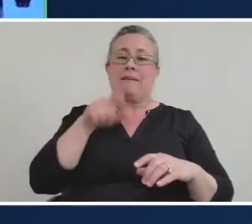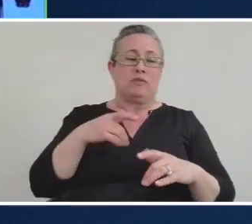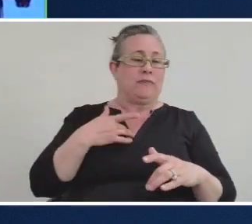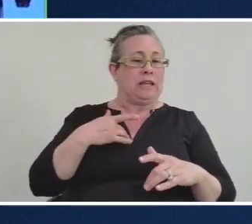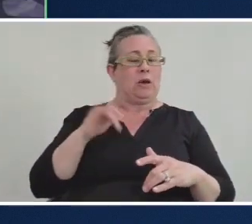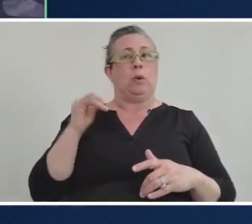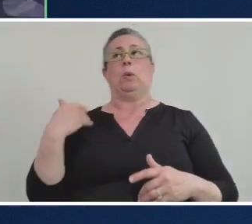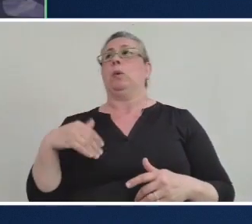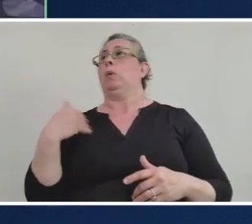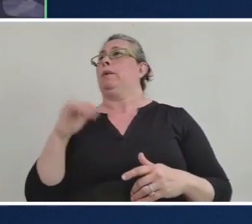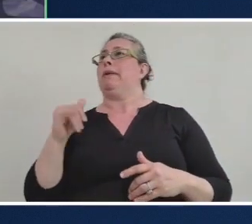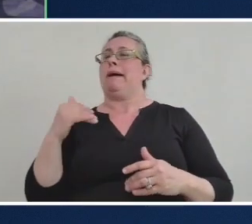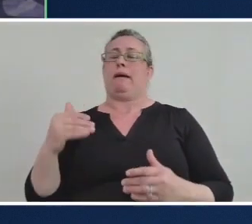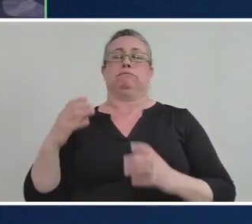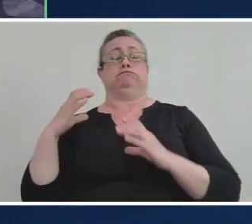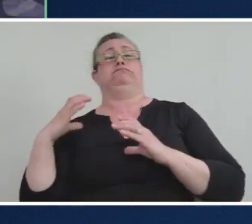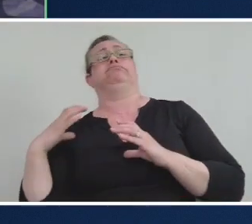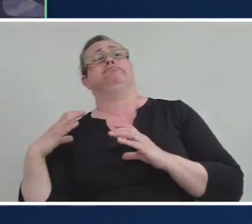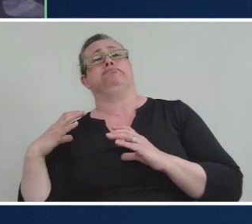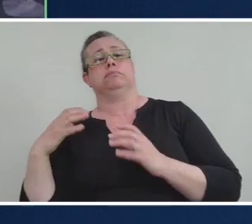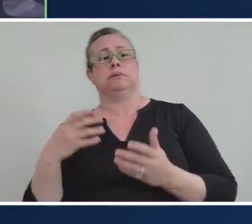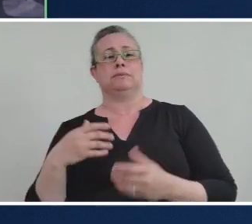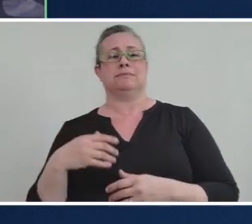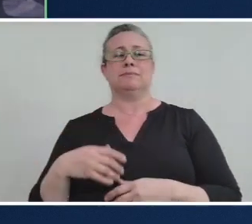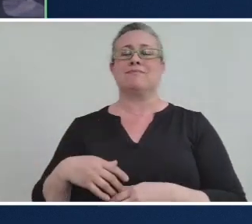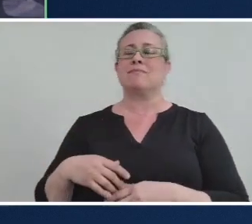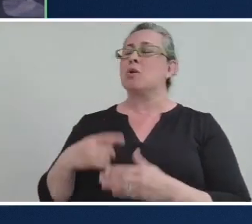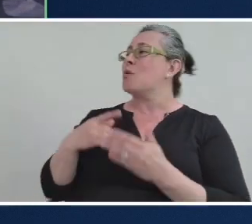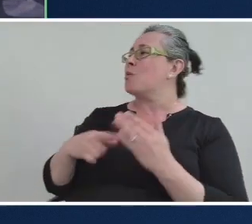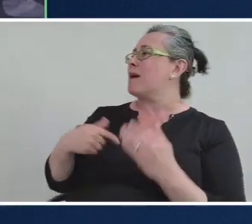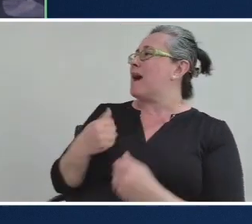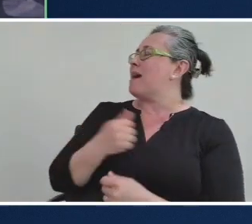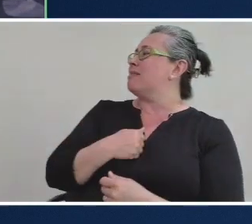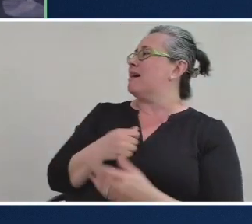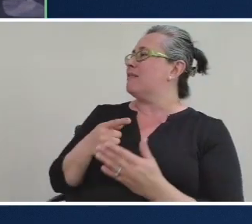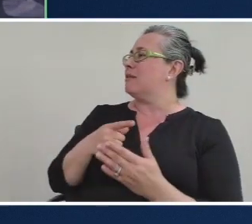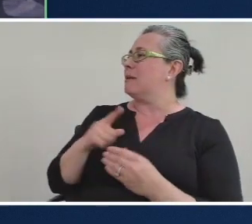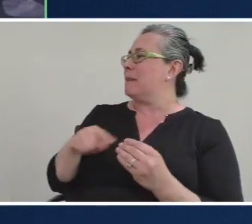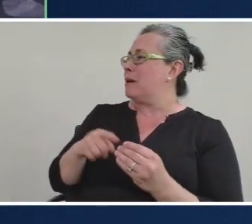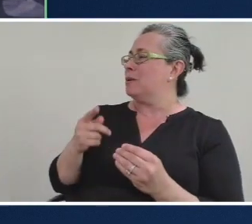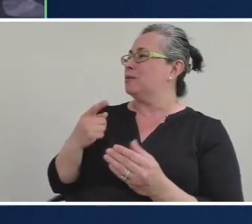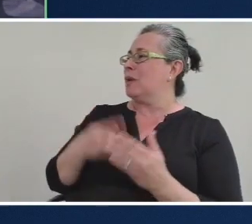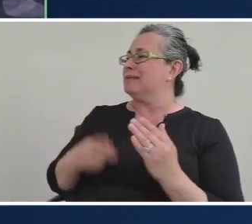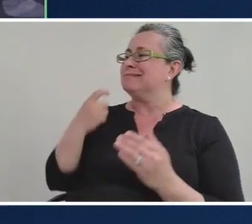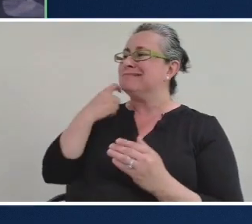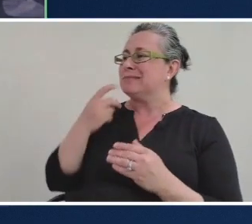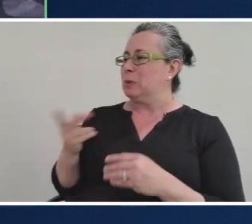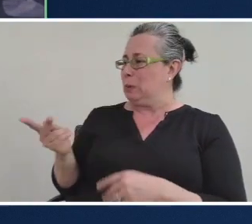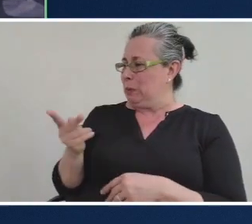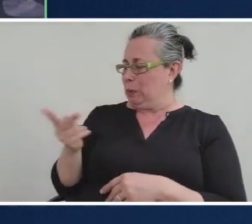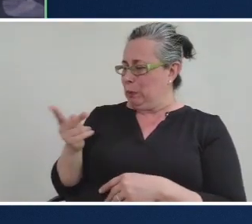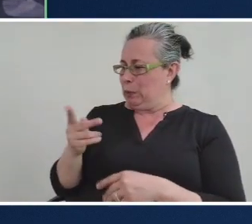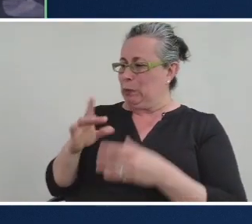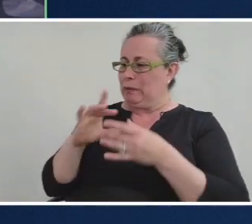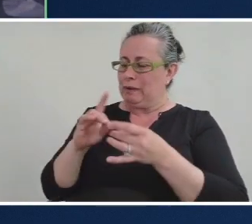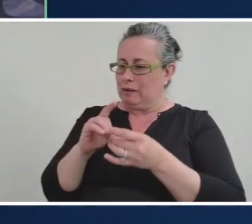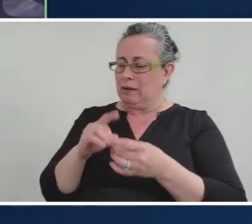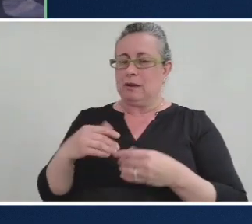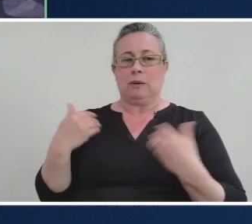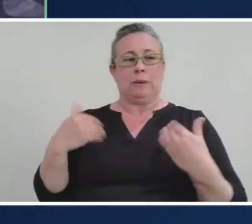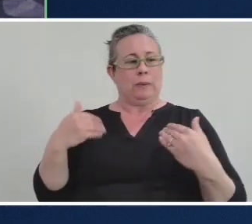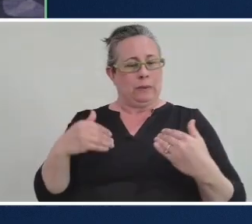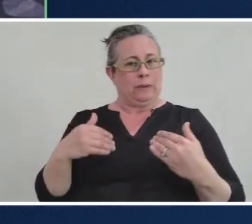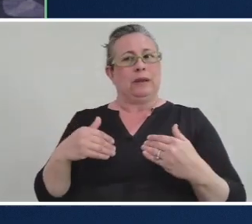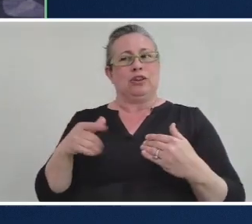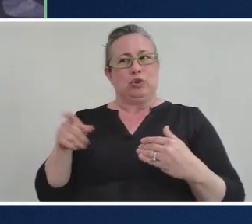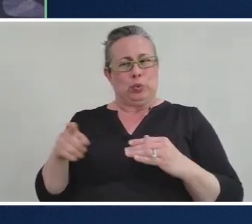Yeah. Hey, what I love about what you and Claudia just did is just really illustrate the proliferation of threats